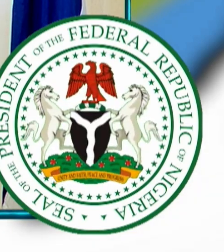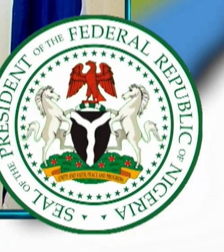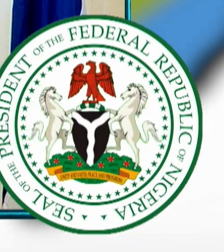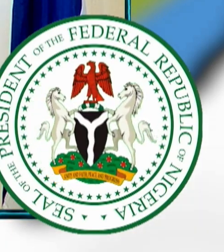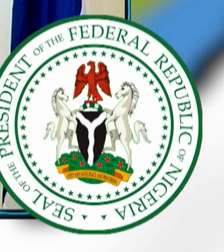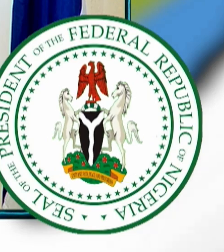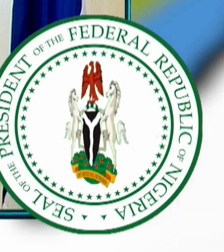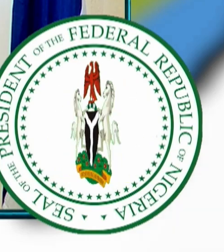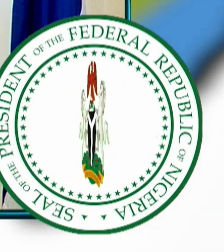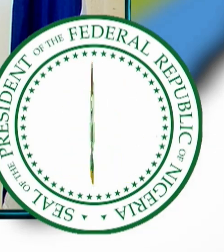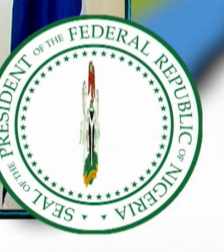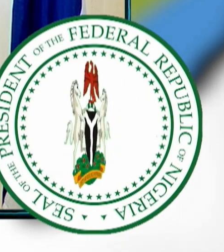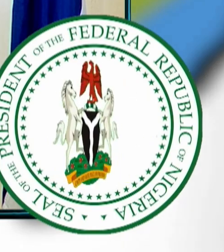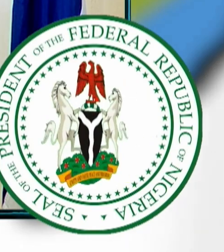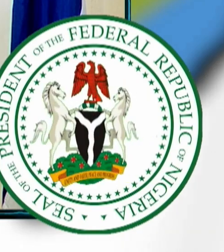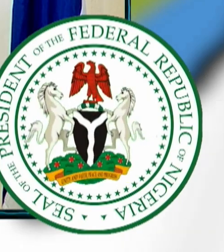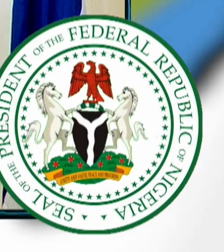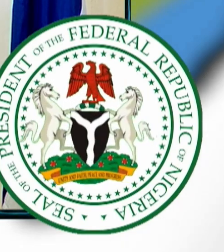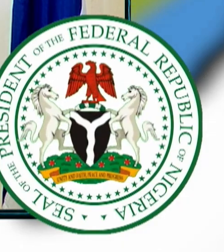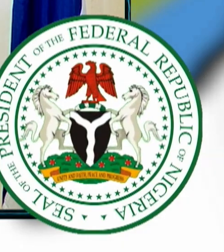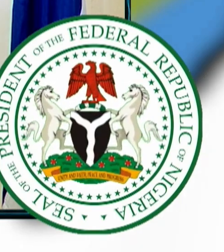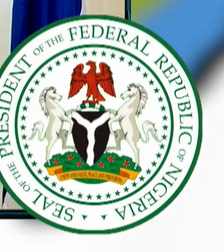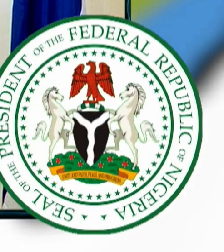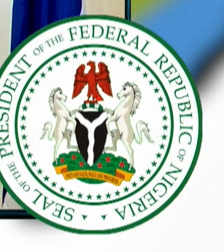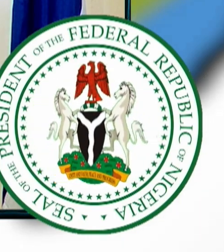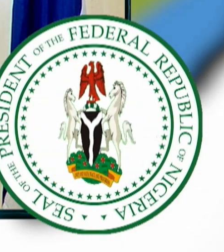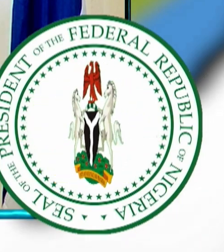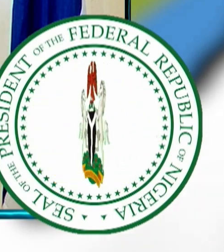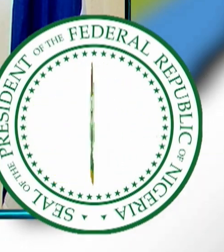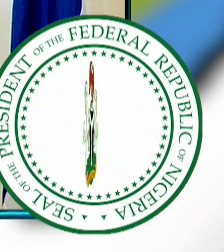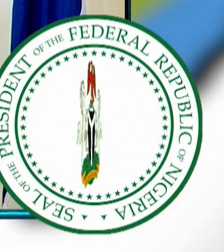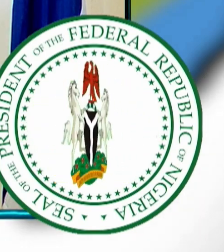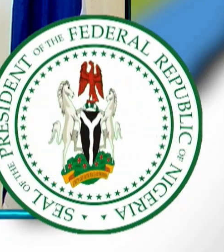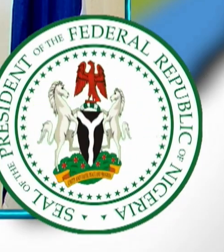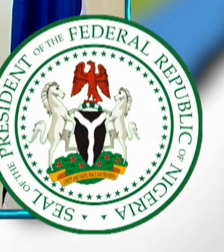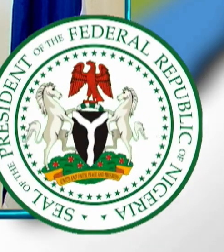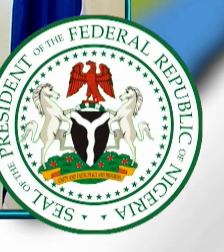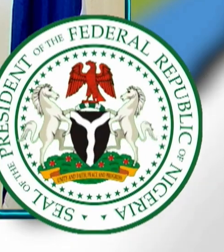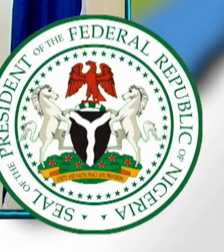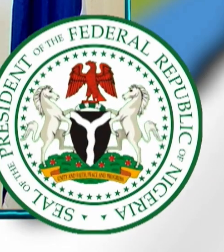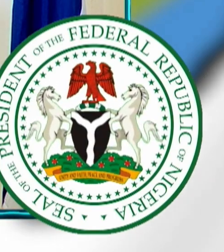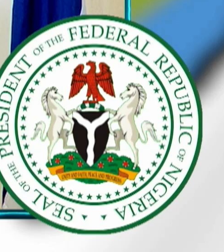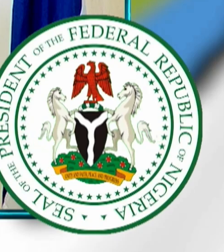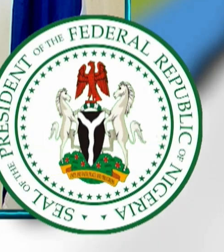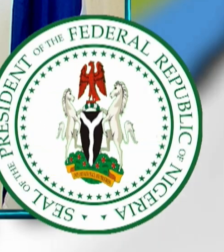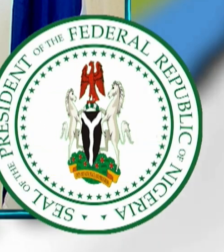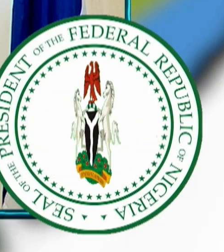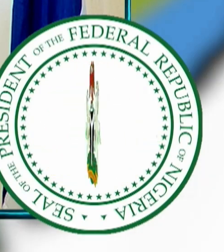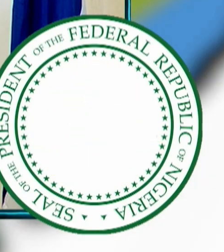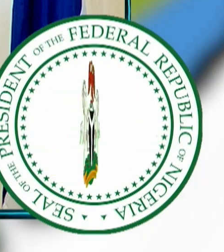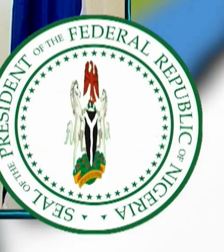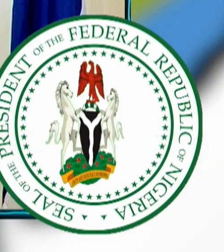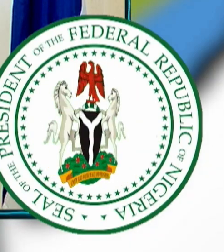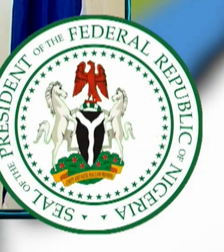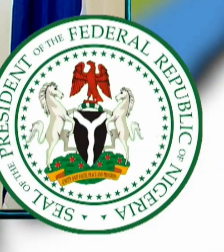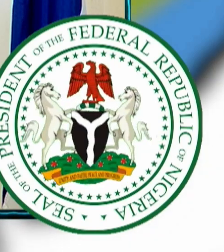help Nigeria to acquire essential products without the need for immediate cash payment,